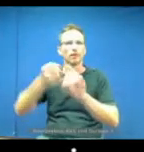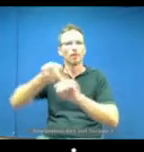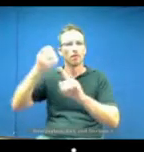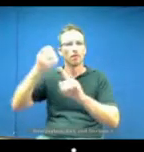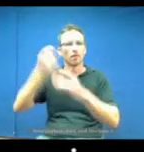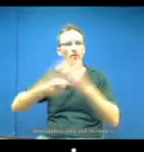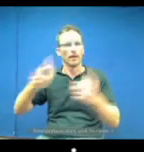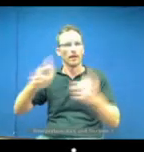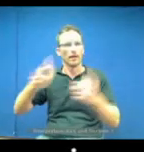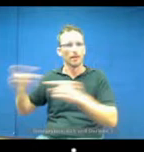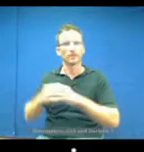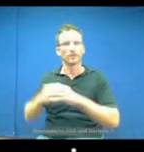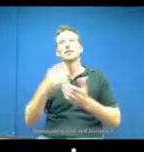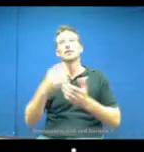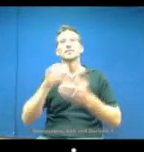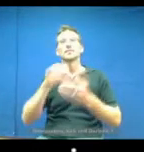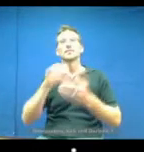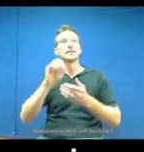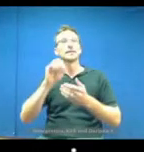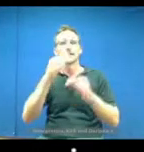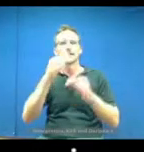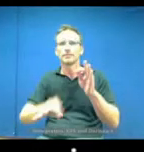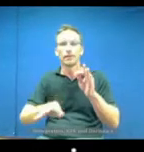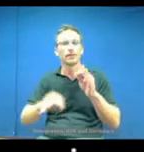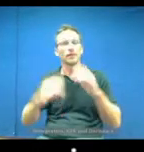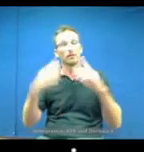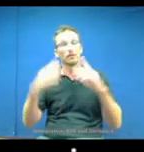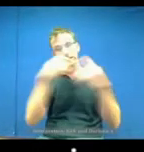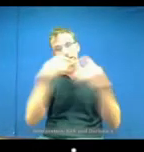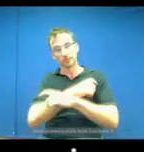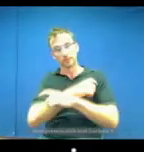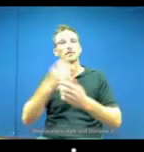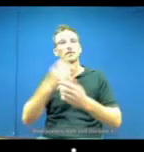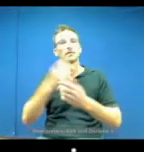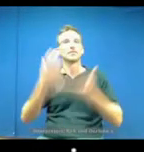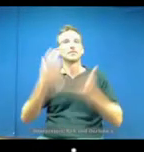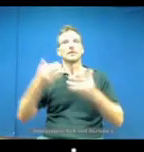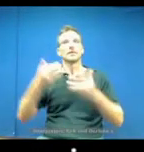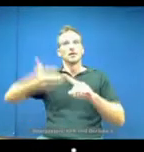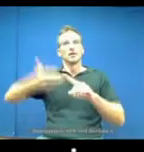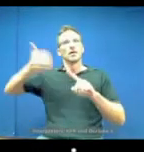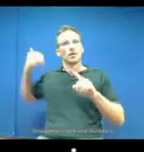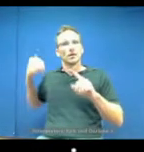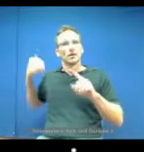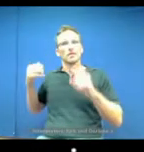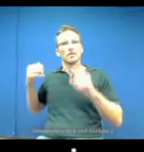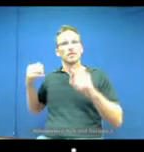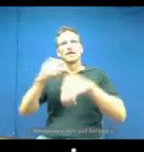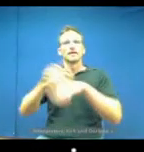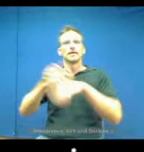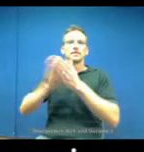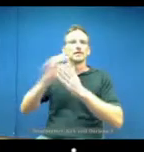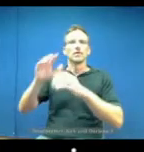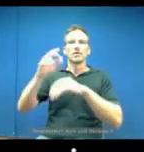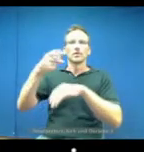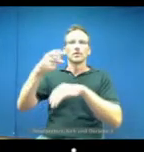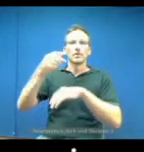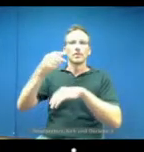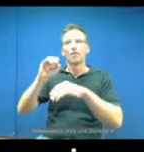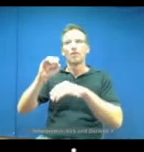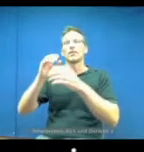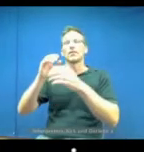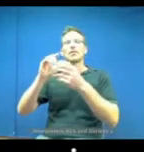there were numerous petitions filed, and then if there were temporary custody